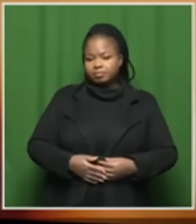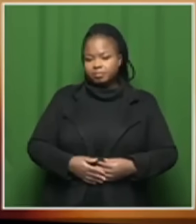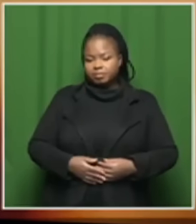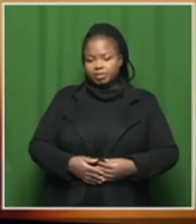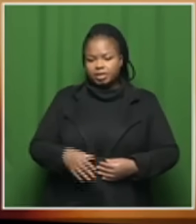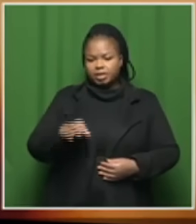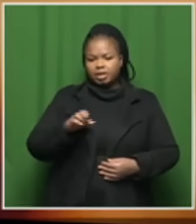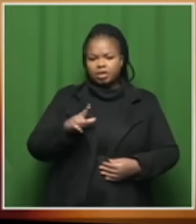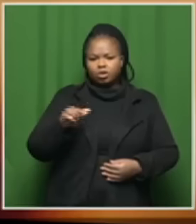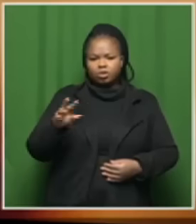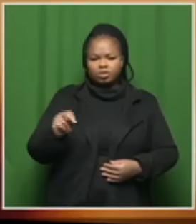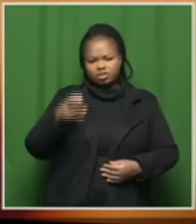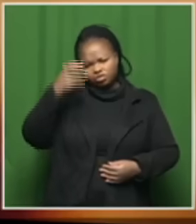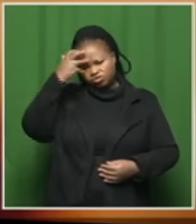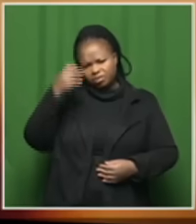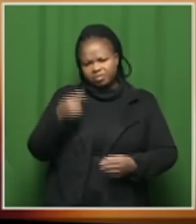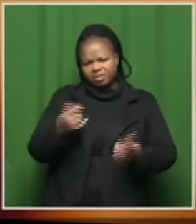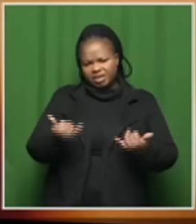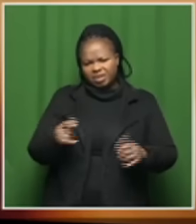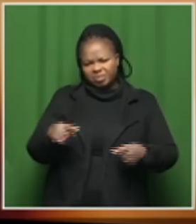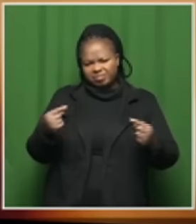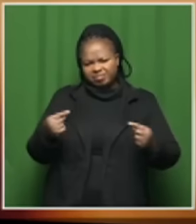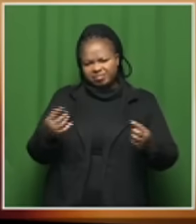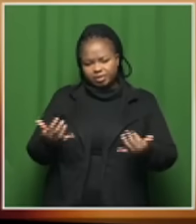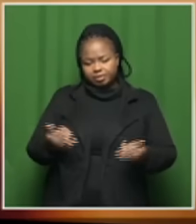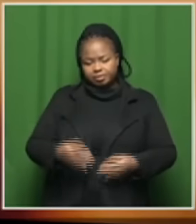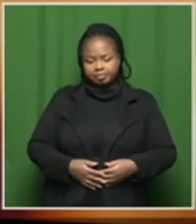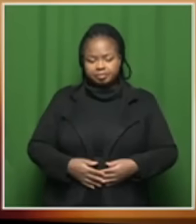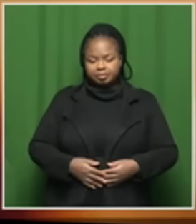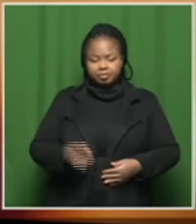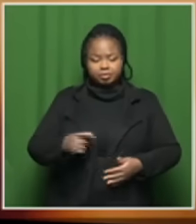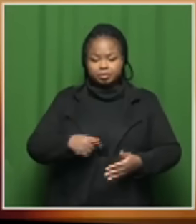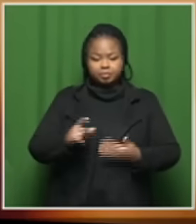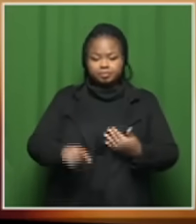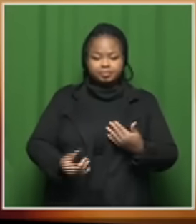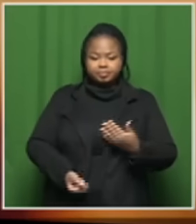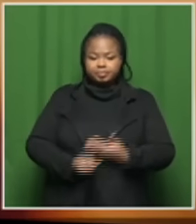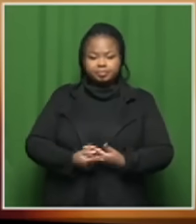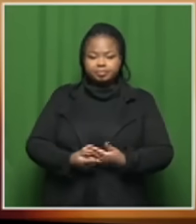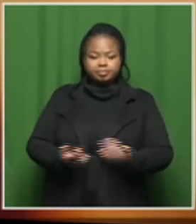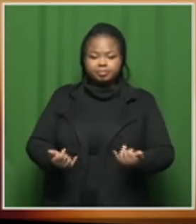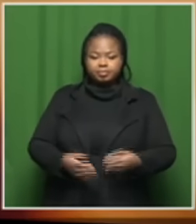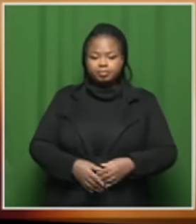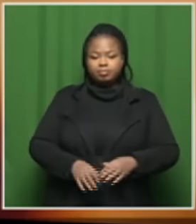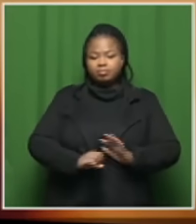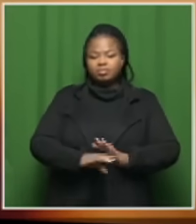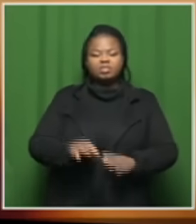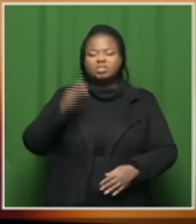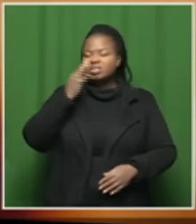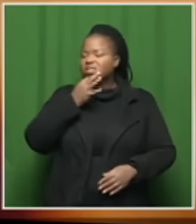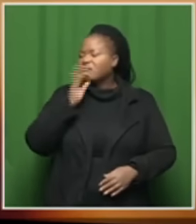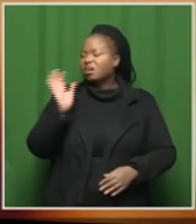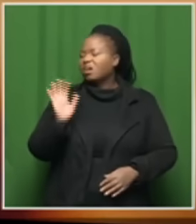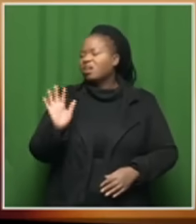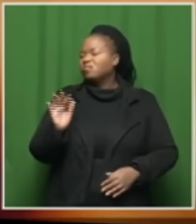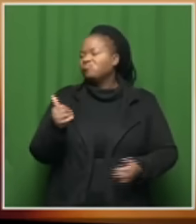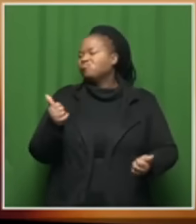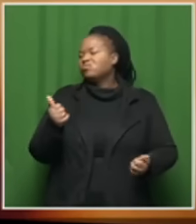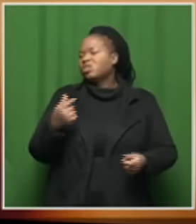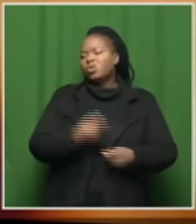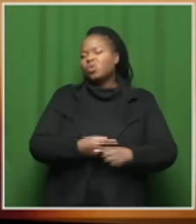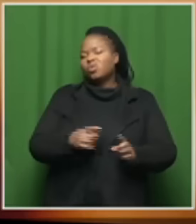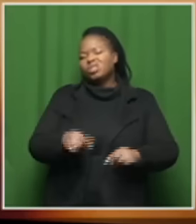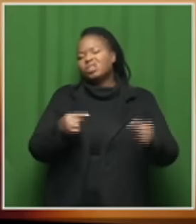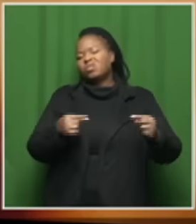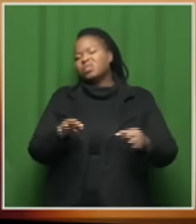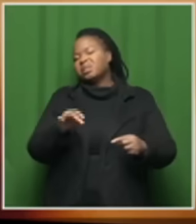Elon Musk and Trump, and during a press conference, basically the press secretary saying, no, he's always disagreed with the